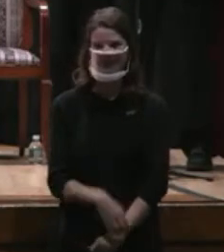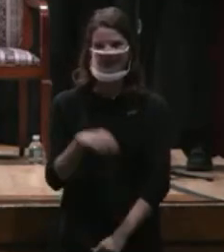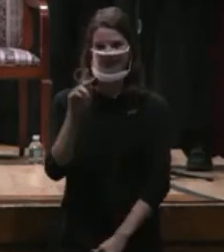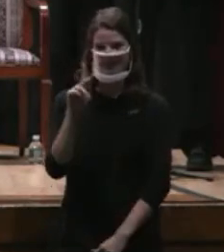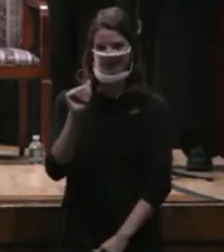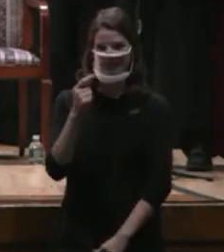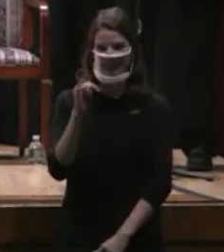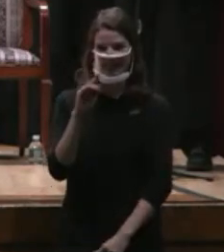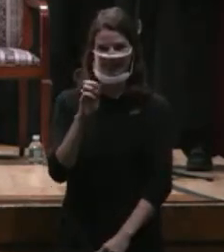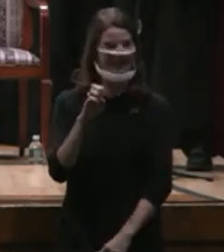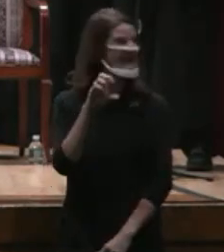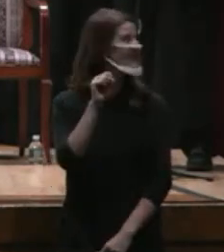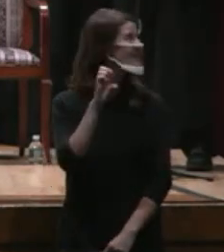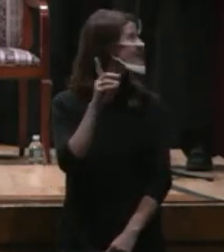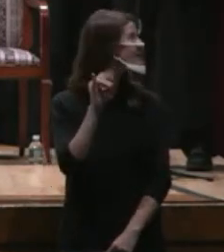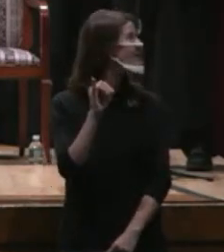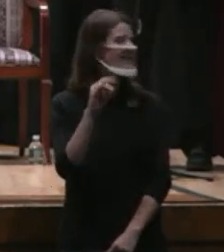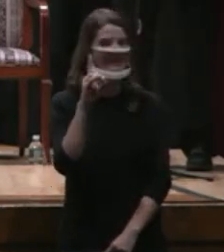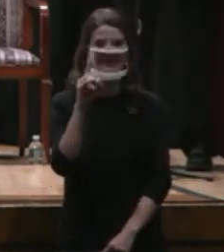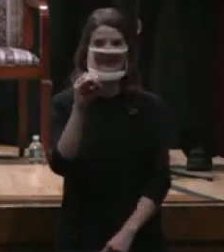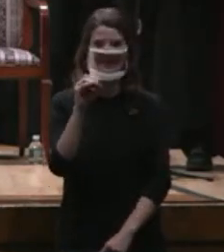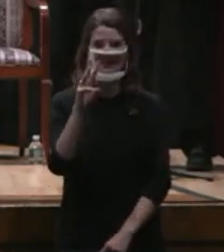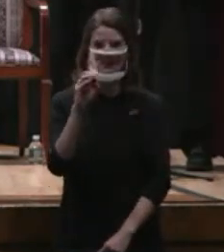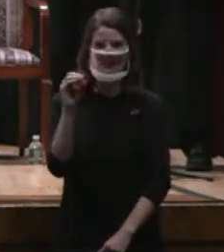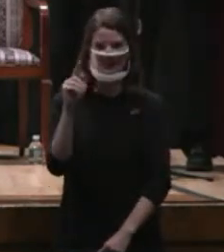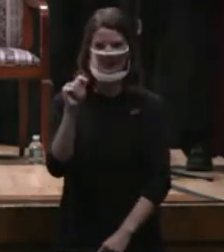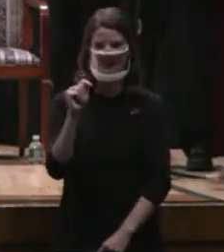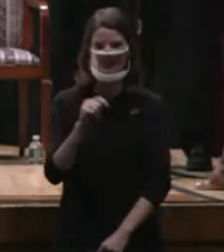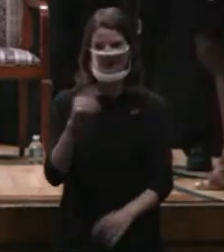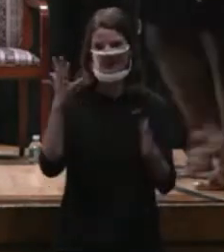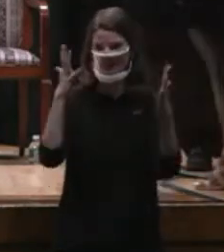Catherine Sadiq Daoud.